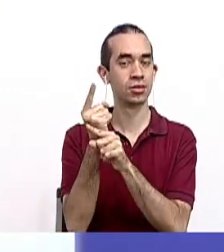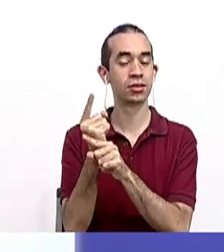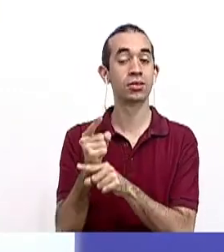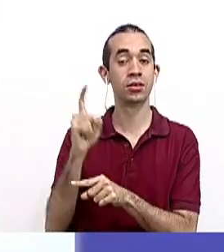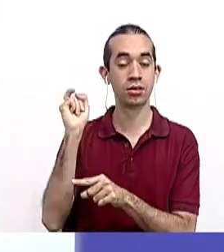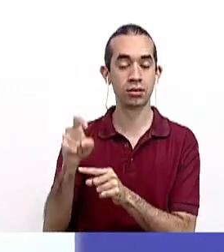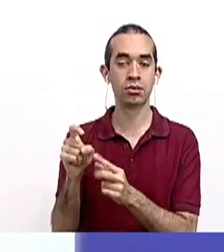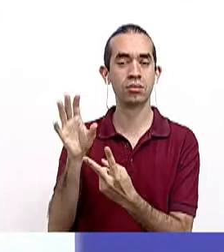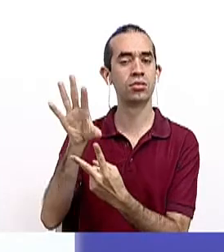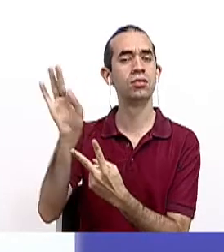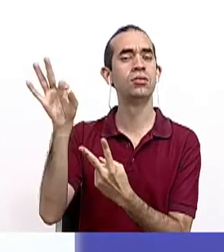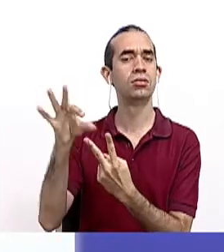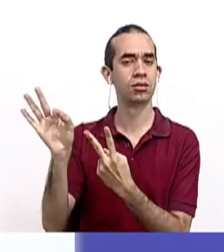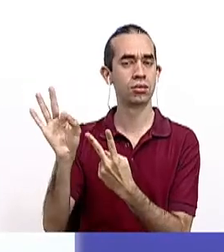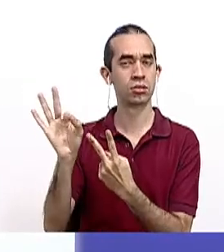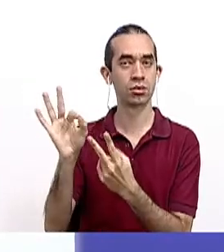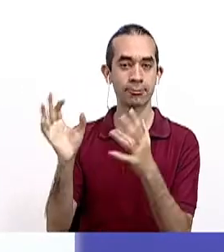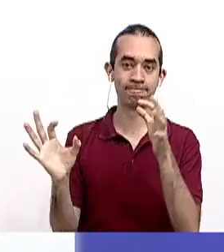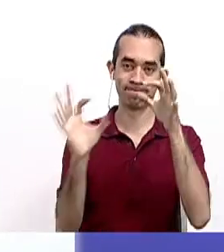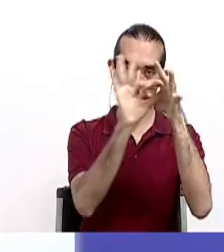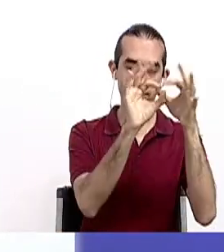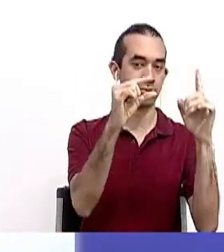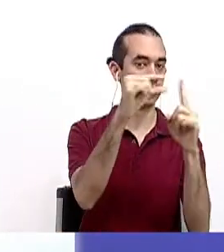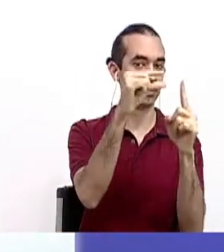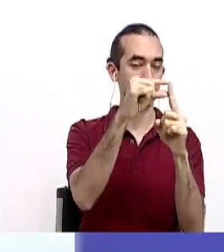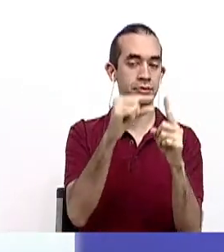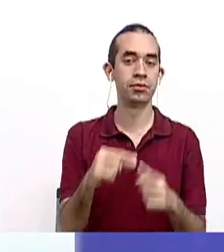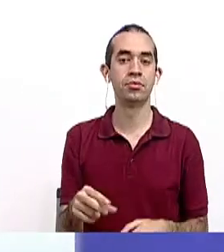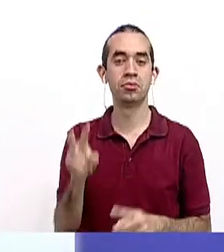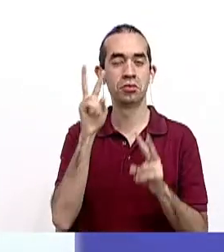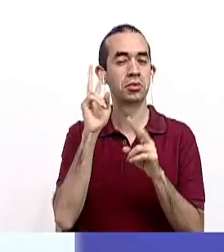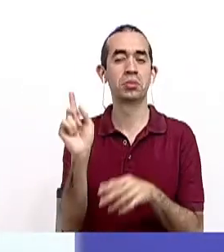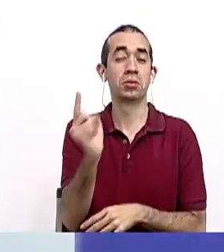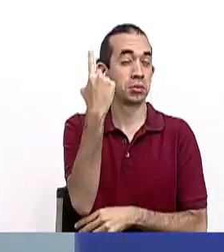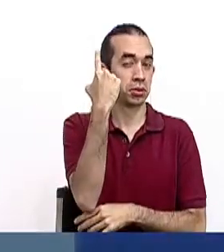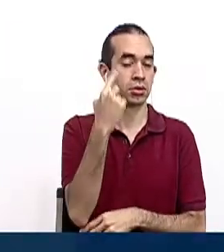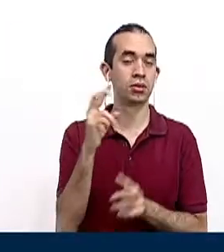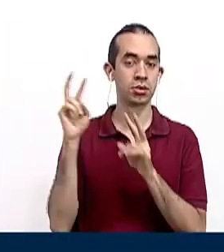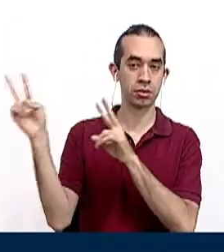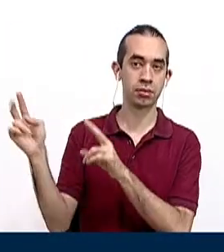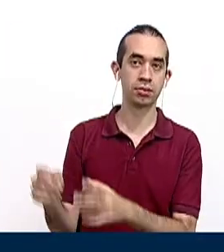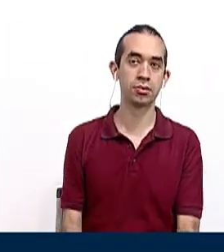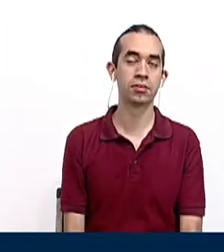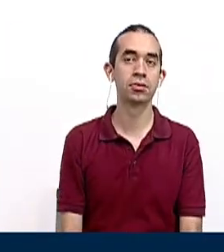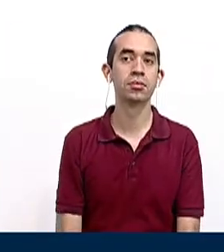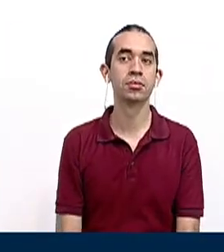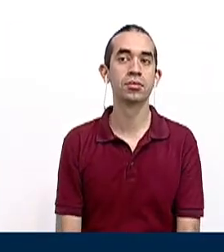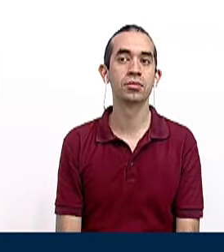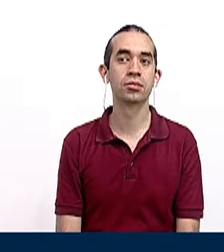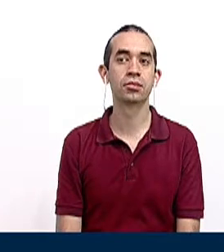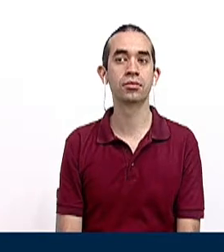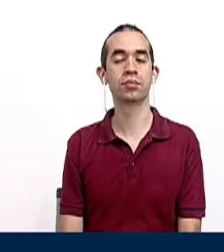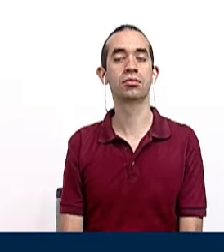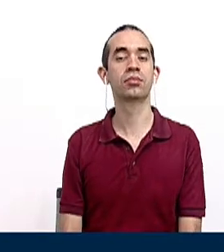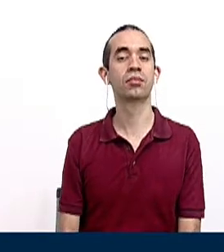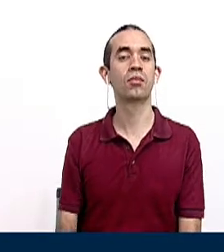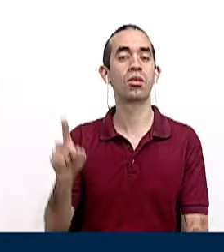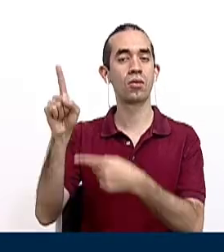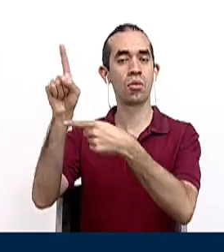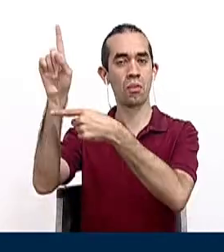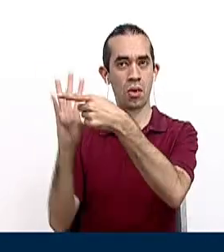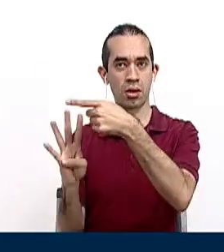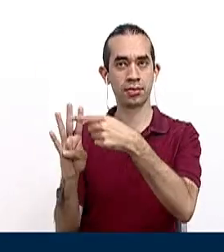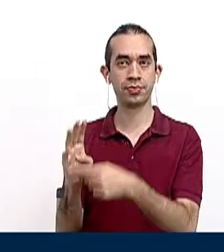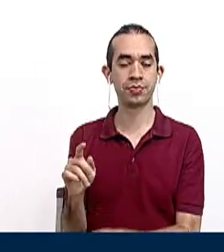to choose the picture that represents the word. So let's look at the first word that we have here today. So our first word is